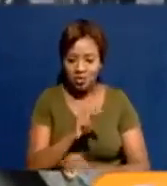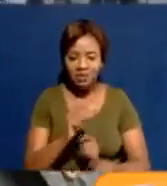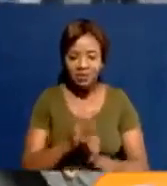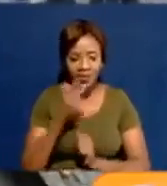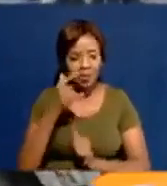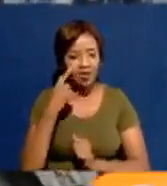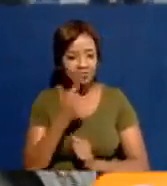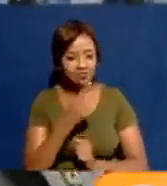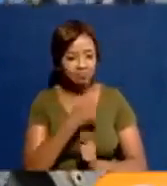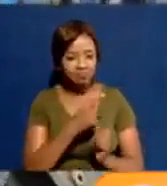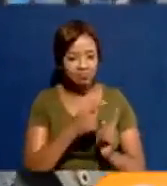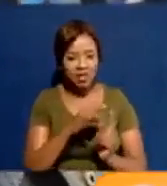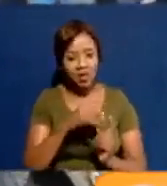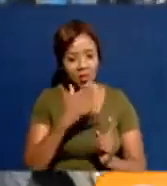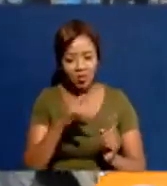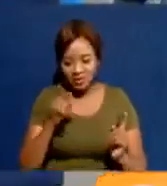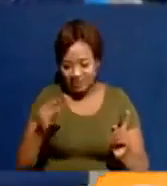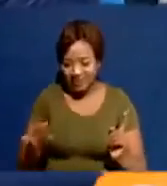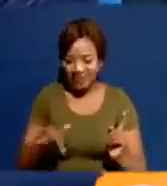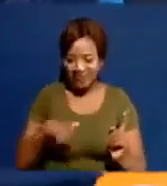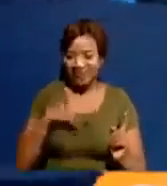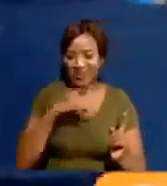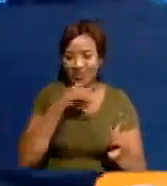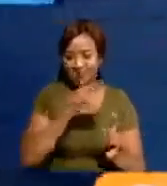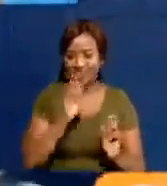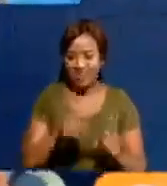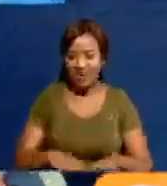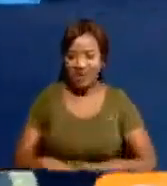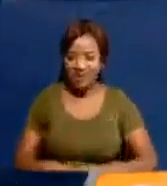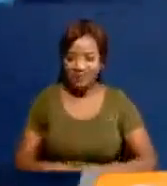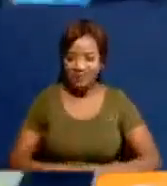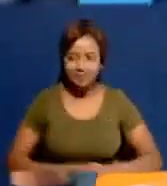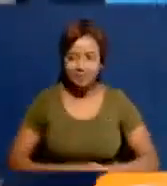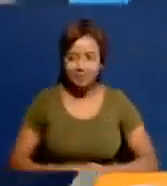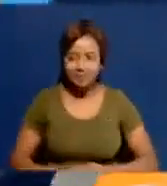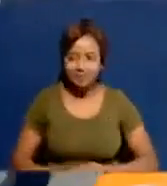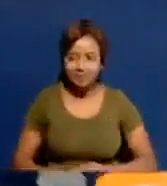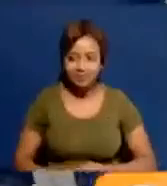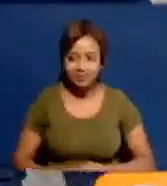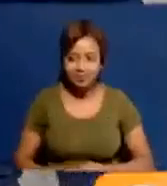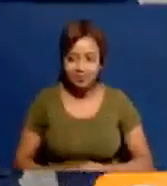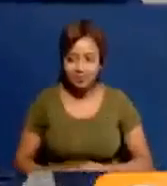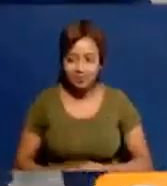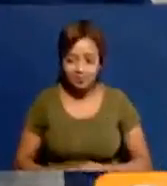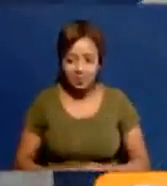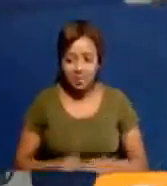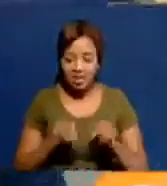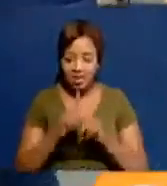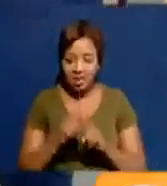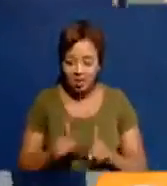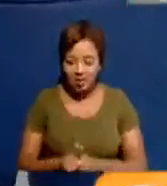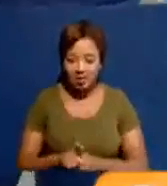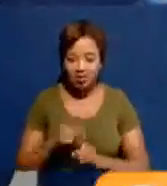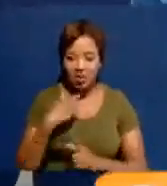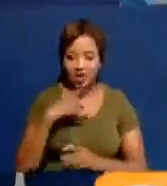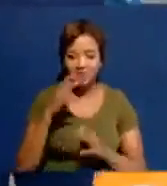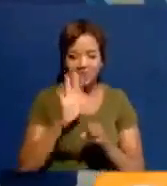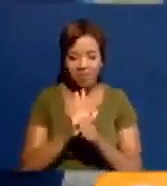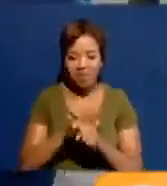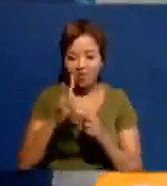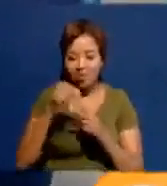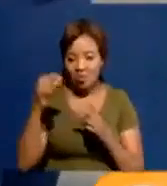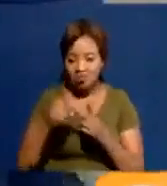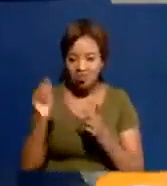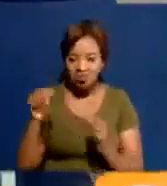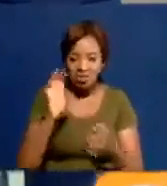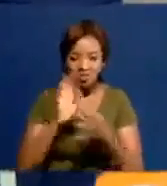sees himself going through that, you know what I mean? Living in Manchester, Liverpool is not far away, and there were many choices in terms of teams.